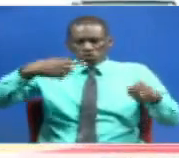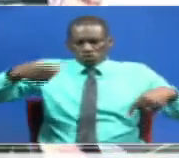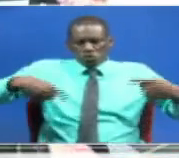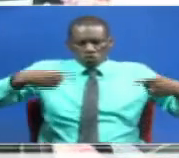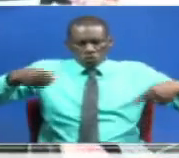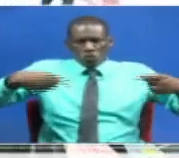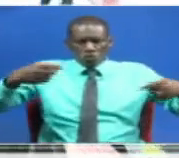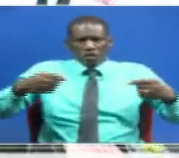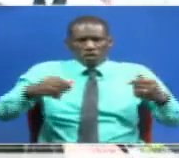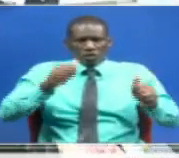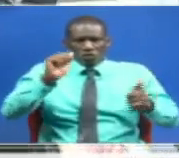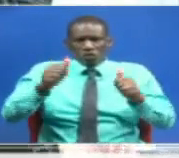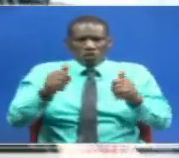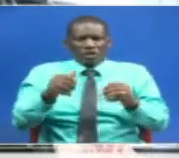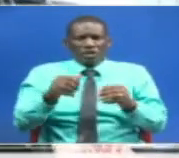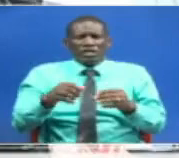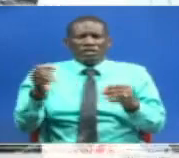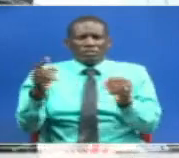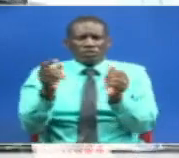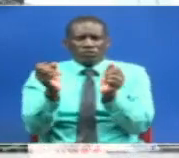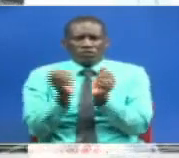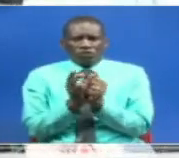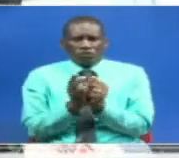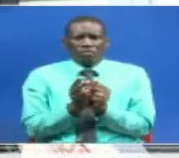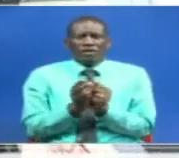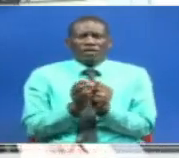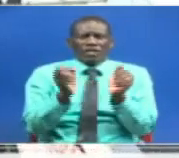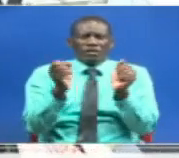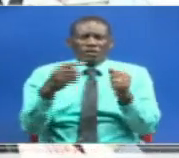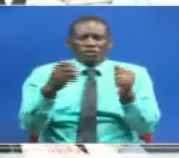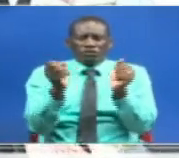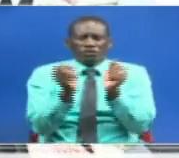Championship takes place in November. Elijah Ugo, NTV Sport.